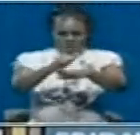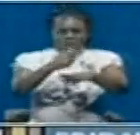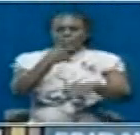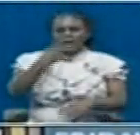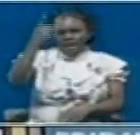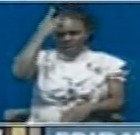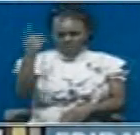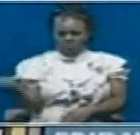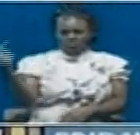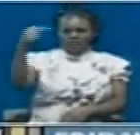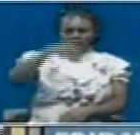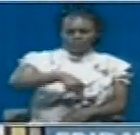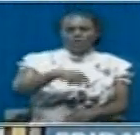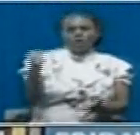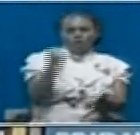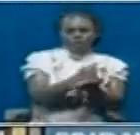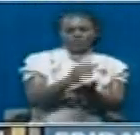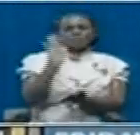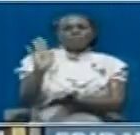parents to his office.